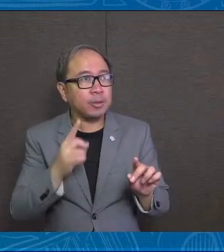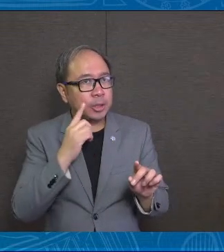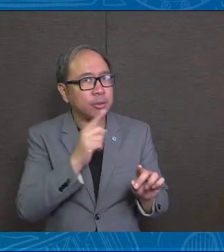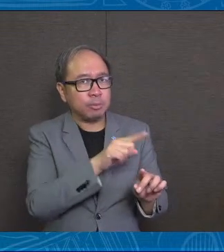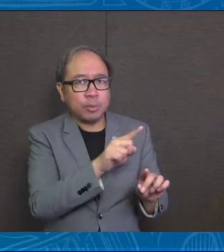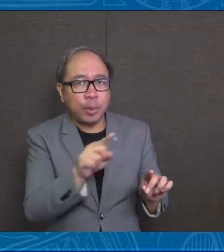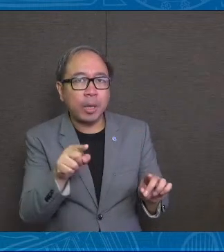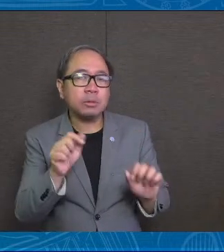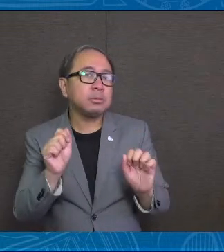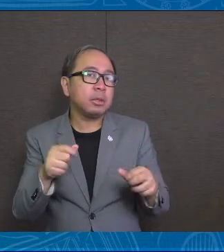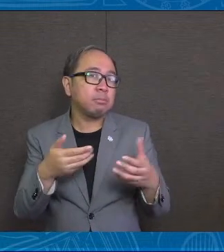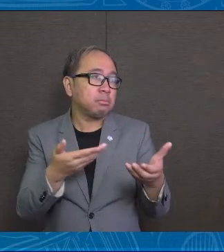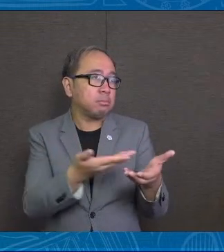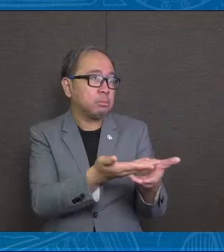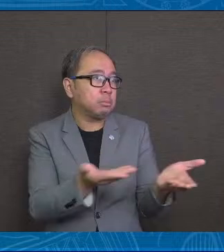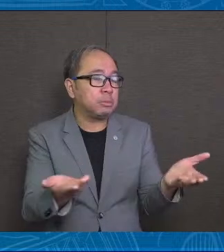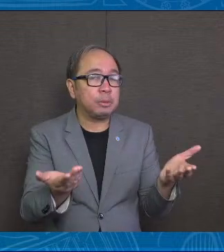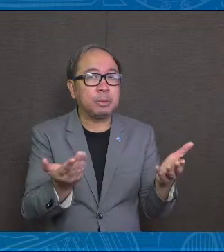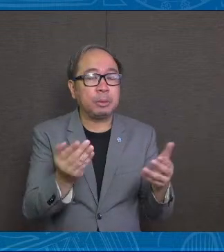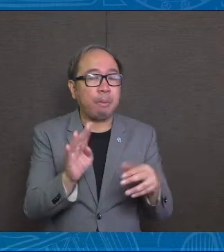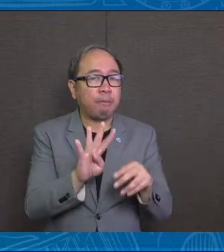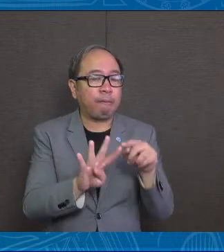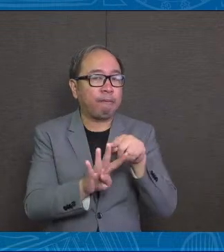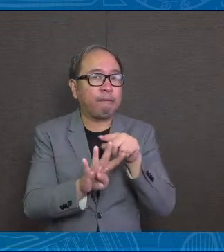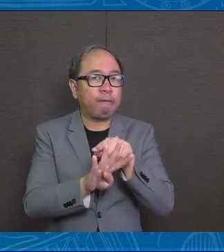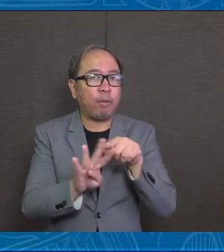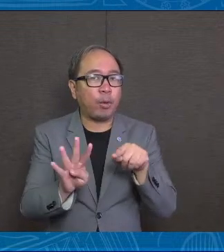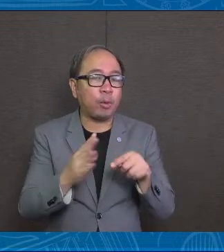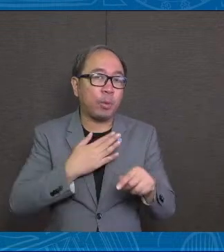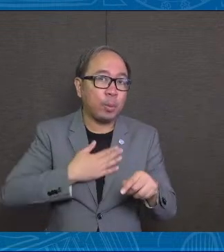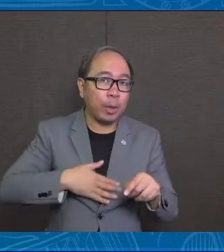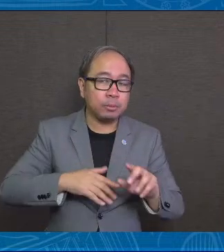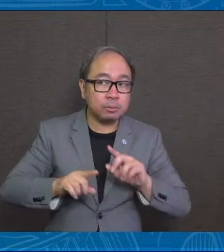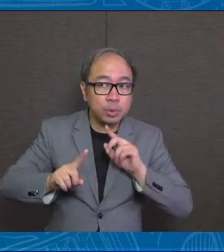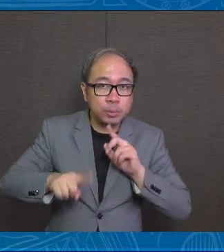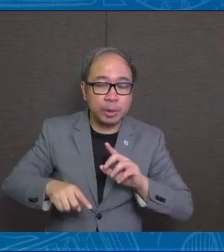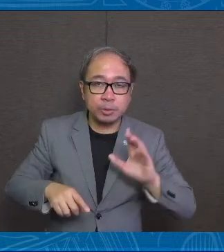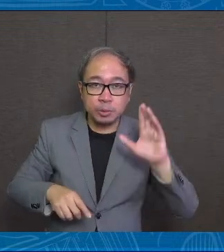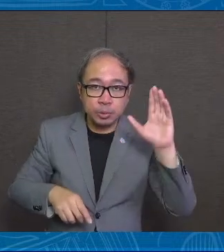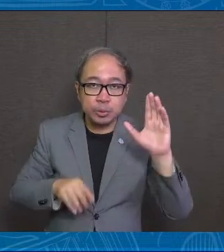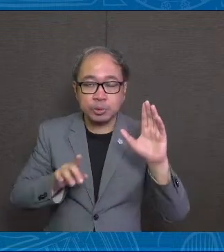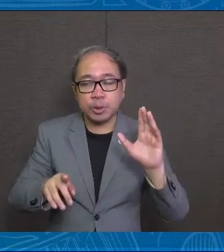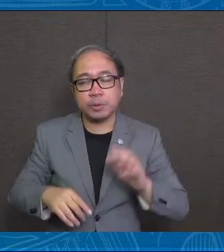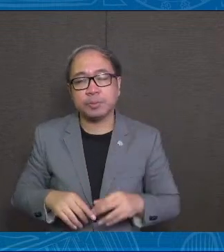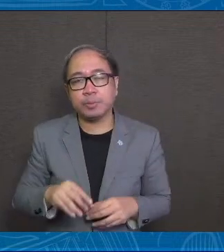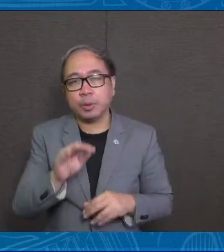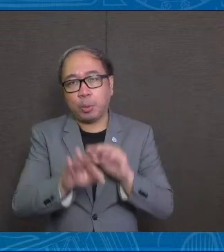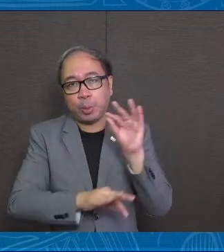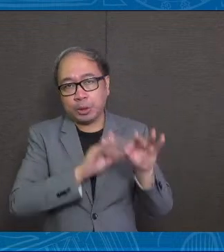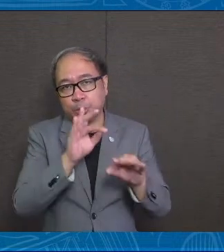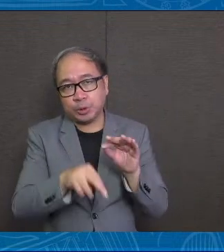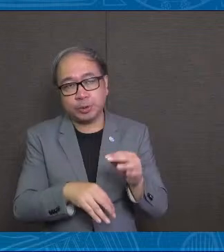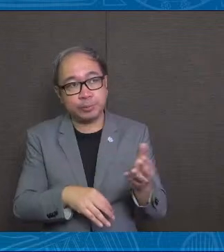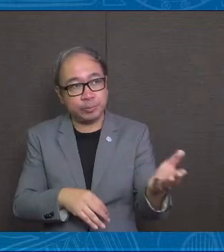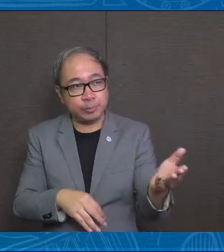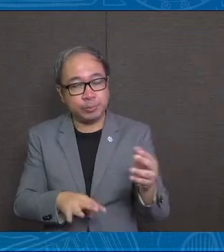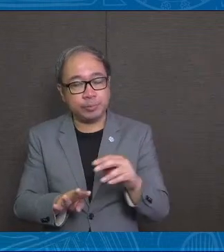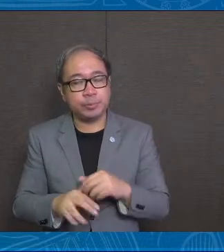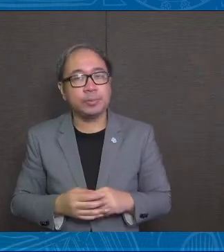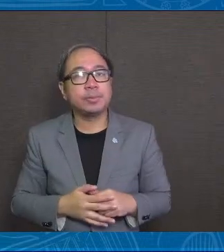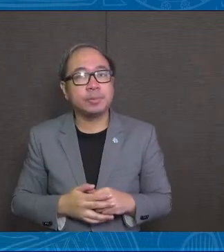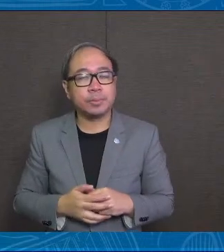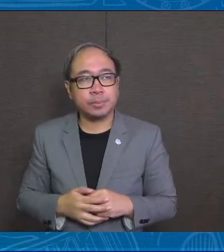also open the floor to our panelists if they want specific to respond to some of those questions. Please, Honorable.